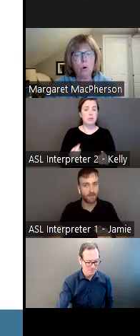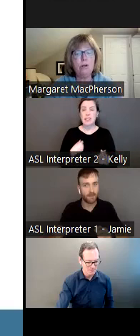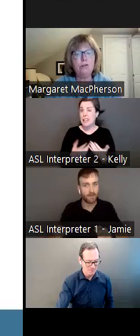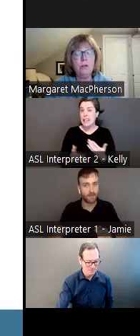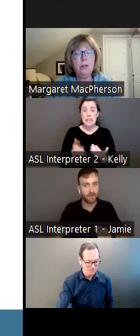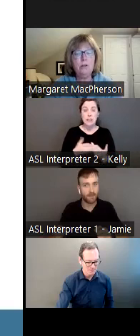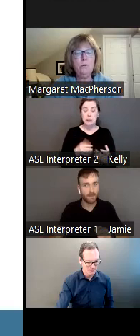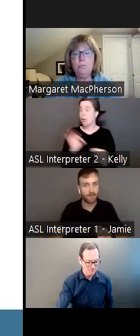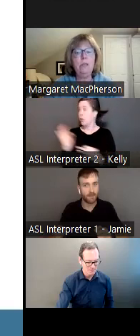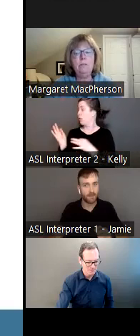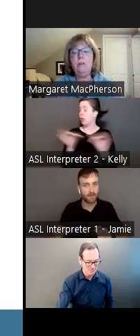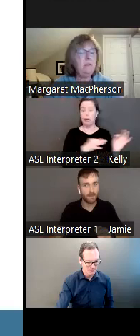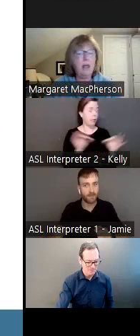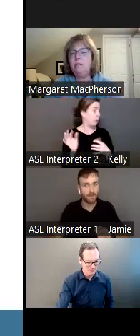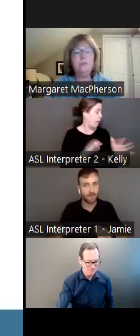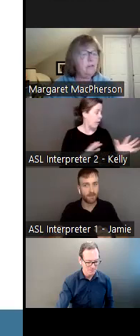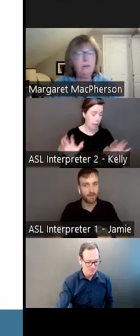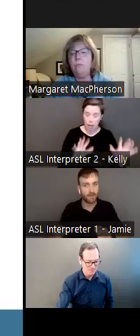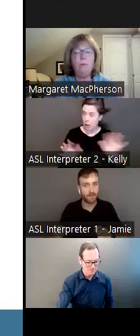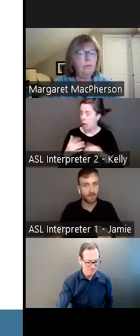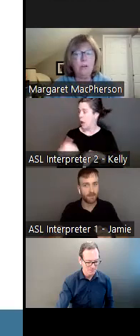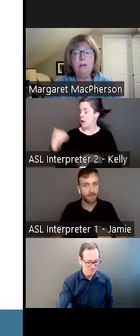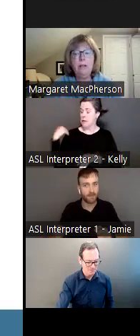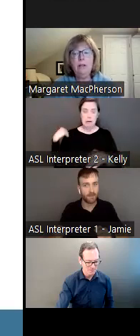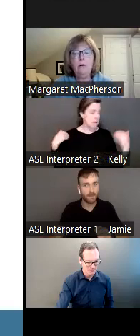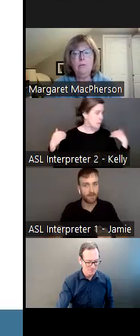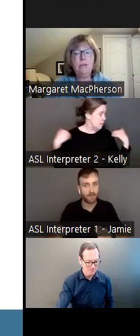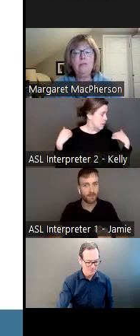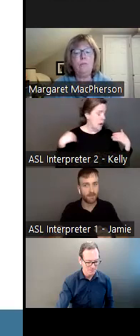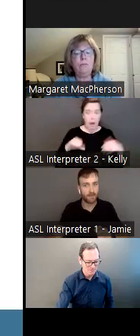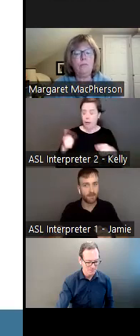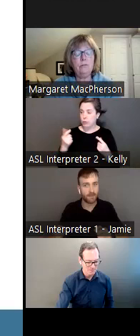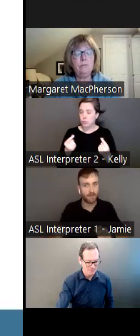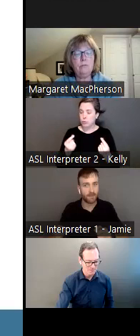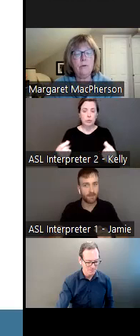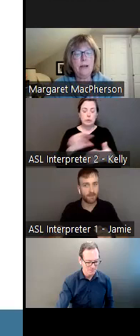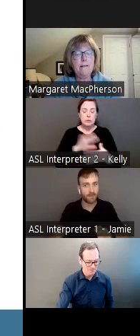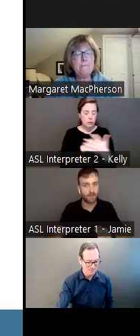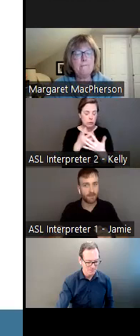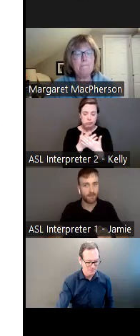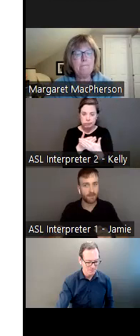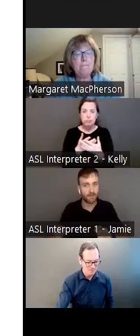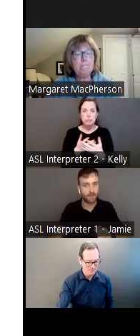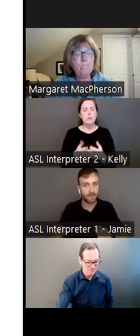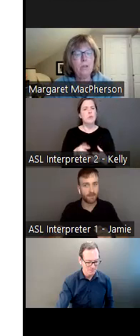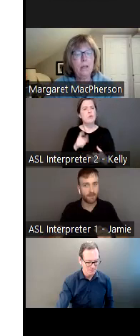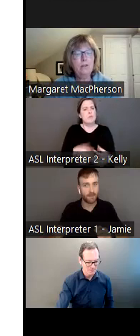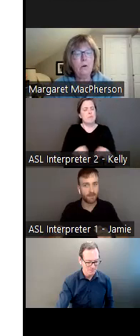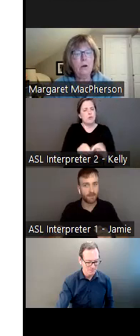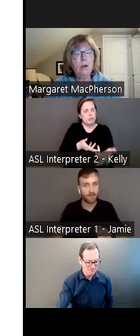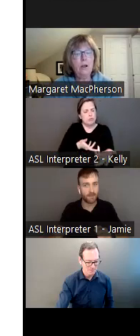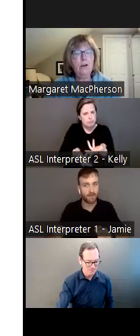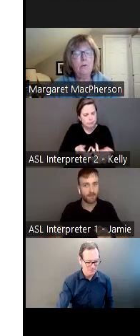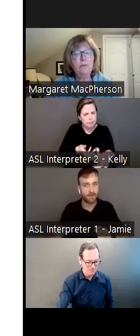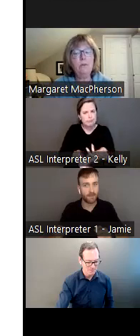and pushed to meet deadlines and deliverables and, schedules. Go ahead.